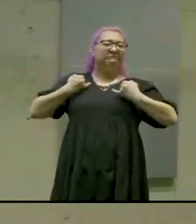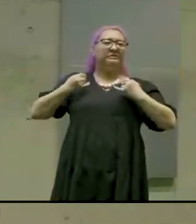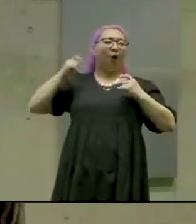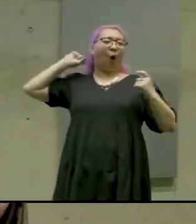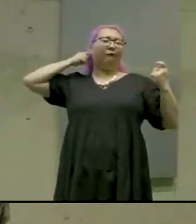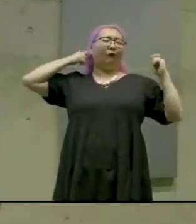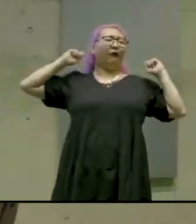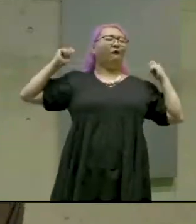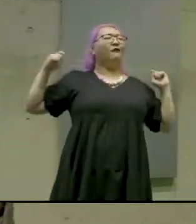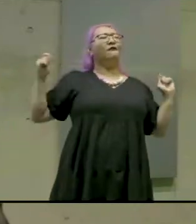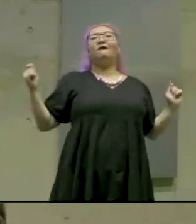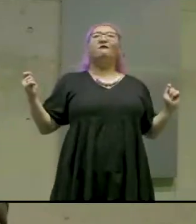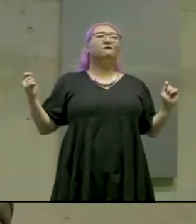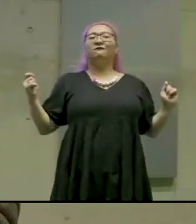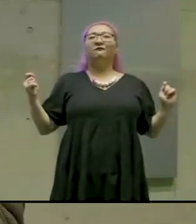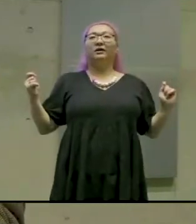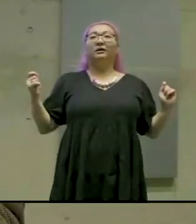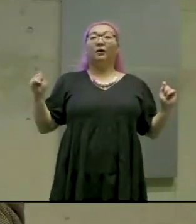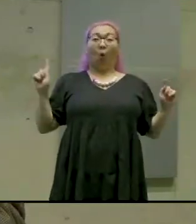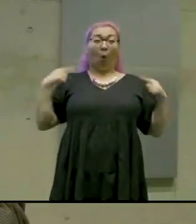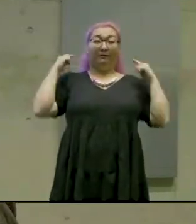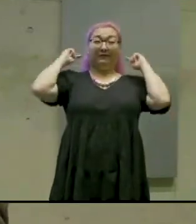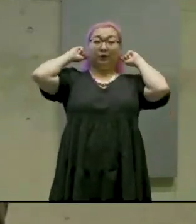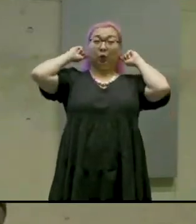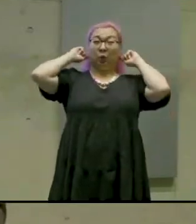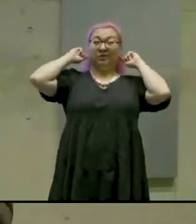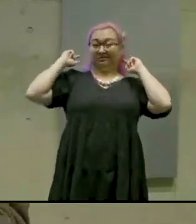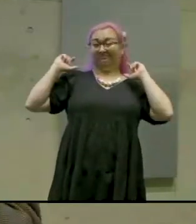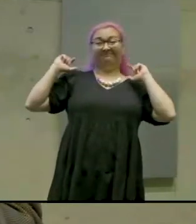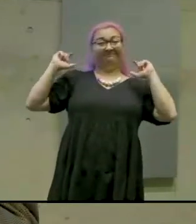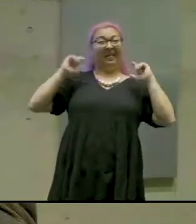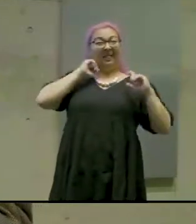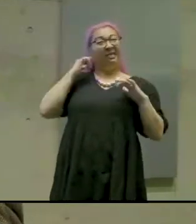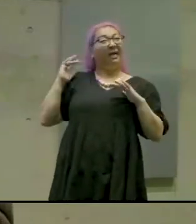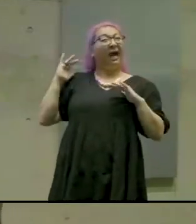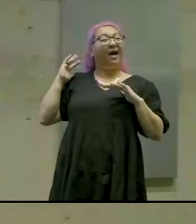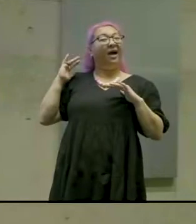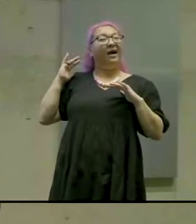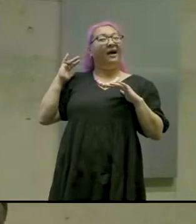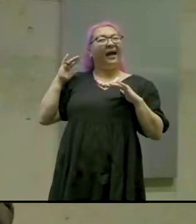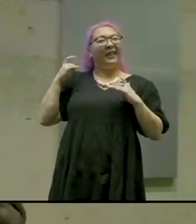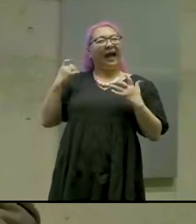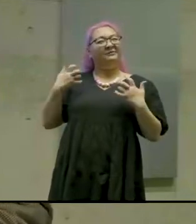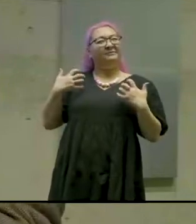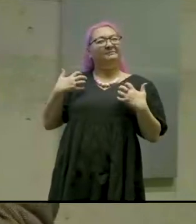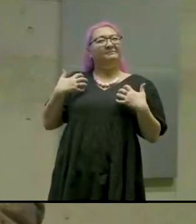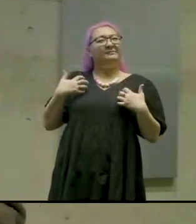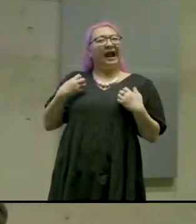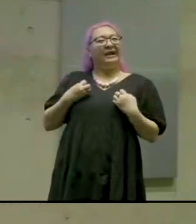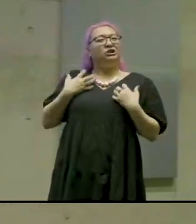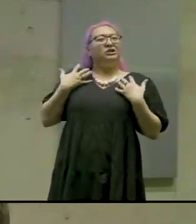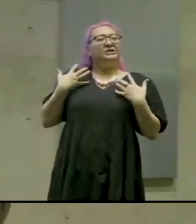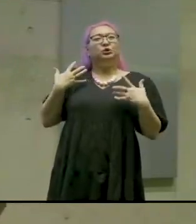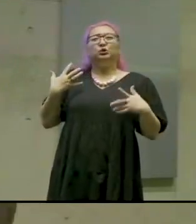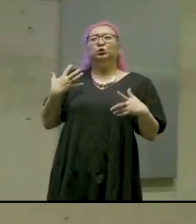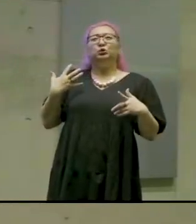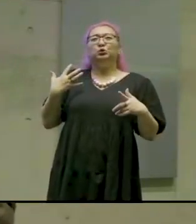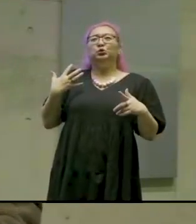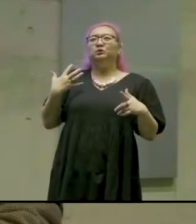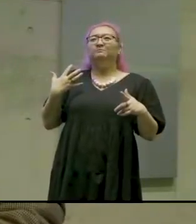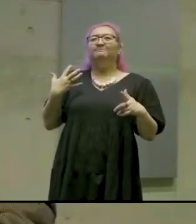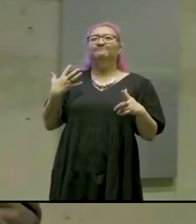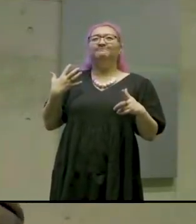energy, because all of these thoughts will be in your head and they will have this energy and will be draining in some way or another. So having